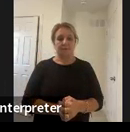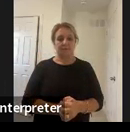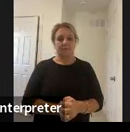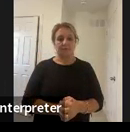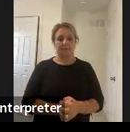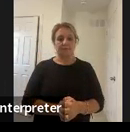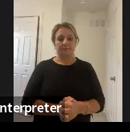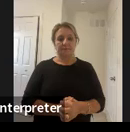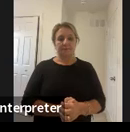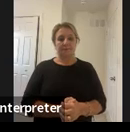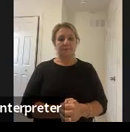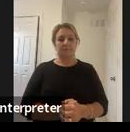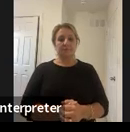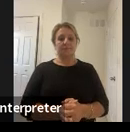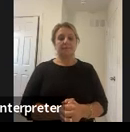you, Debbie.